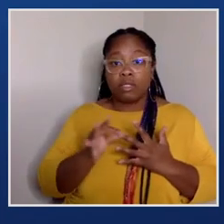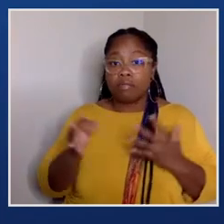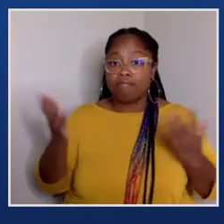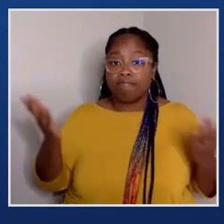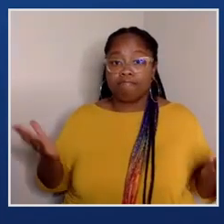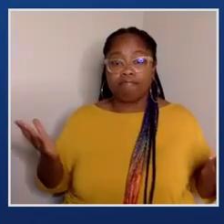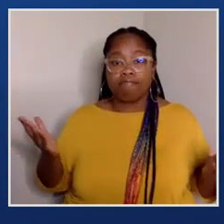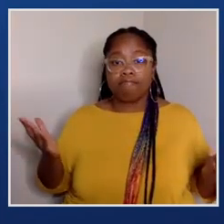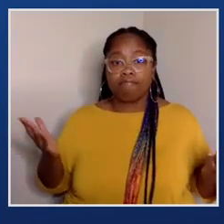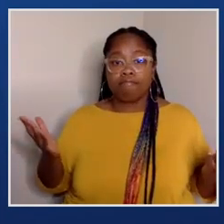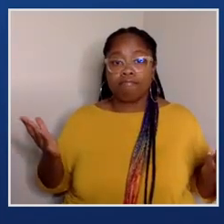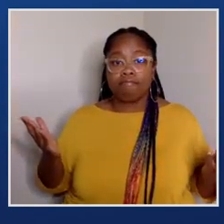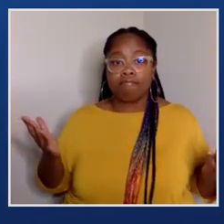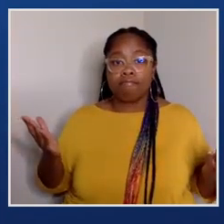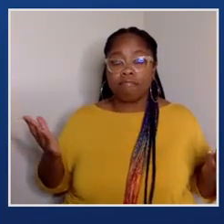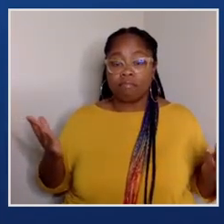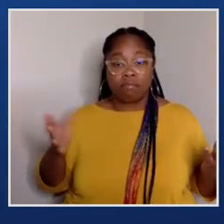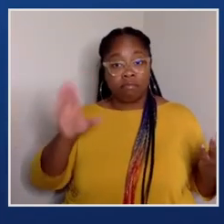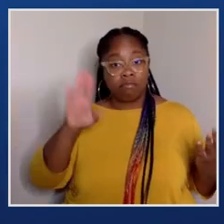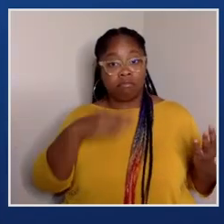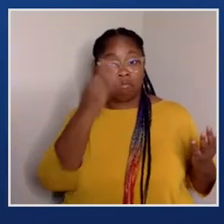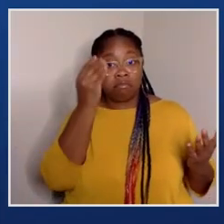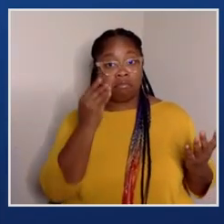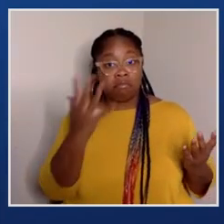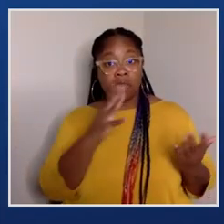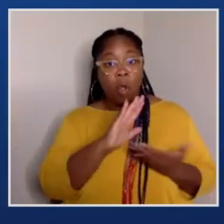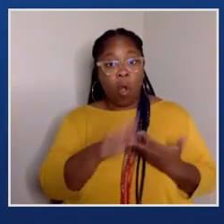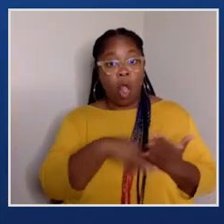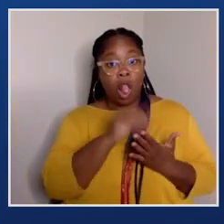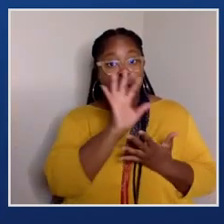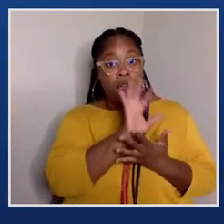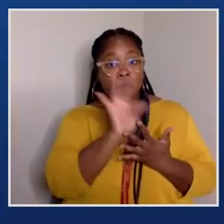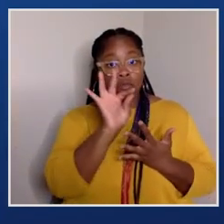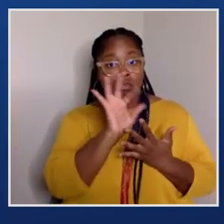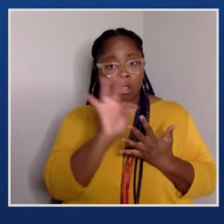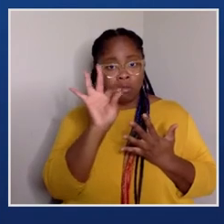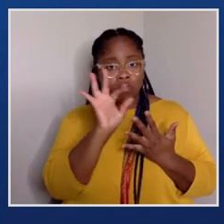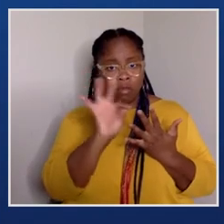We have exhausted all options.